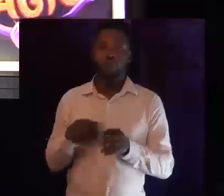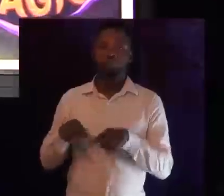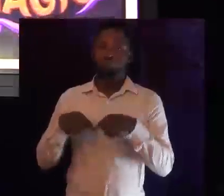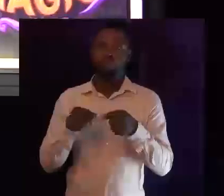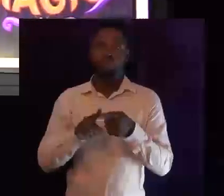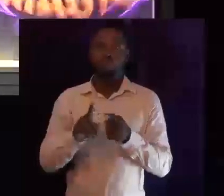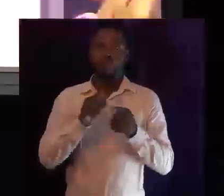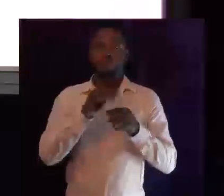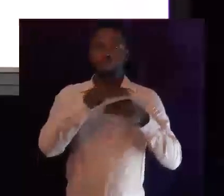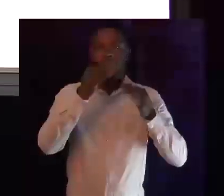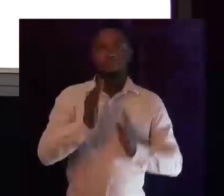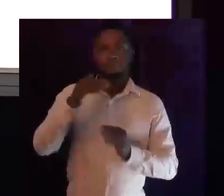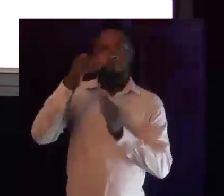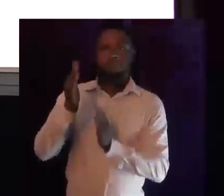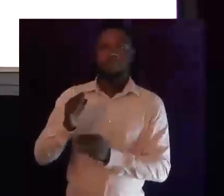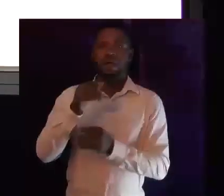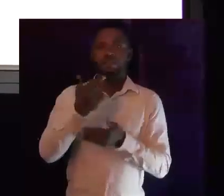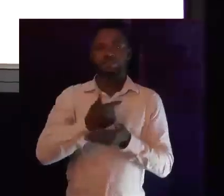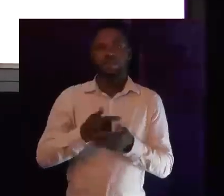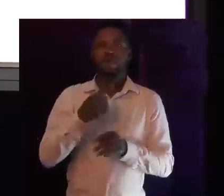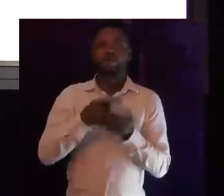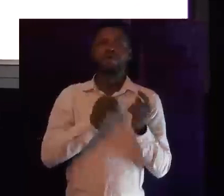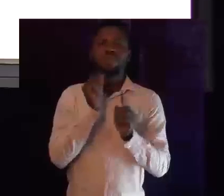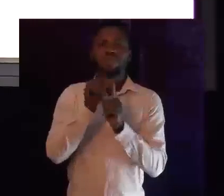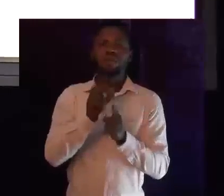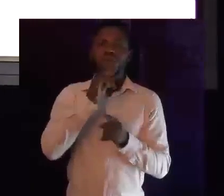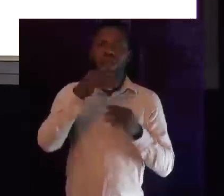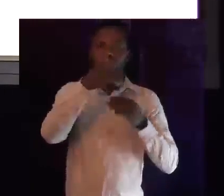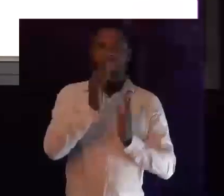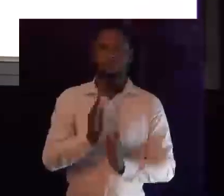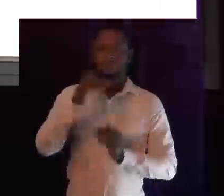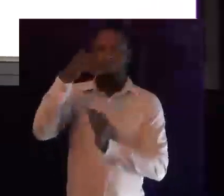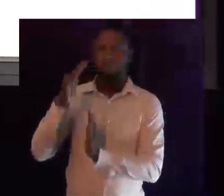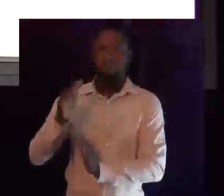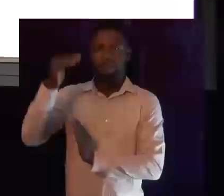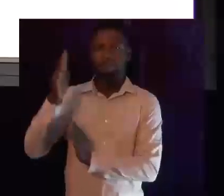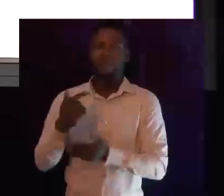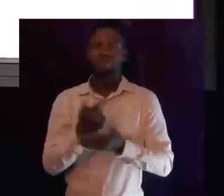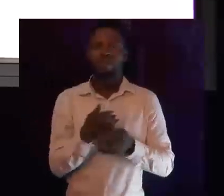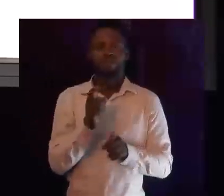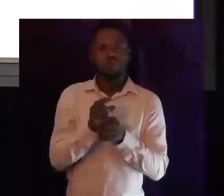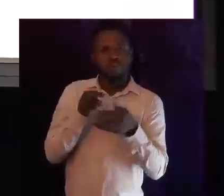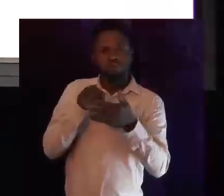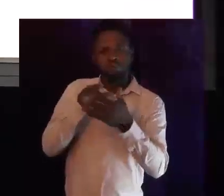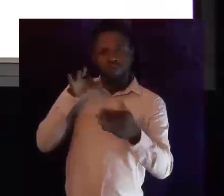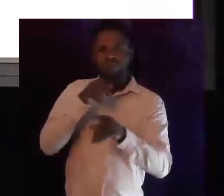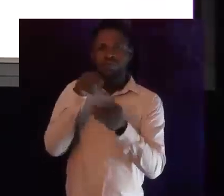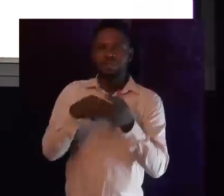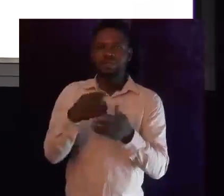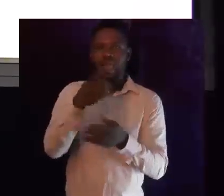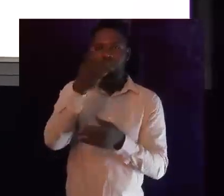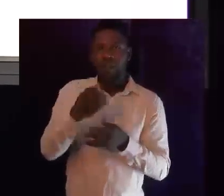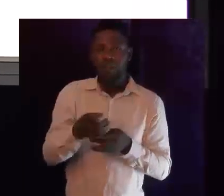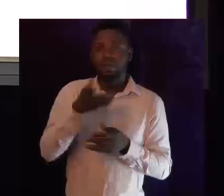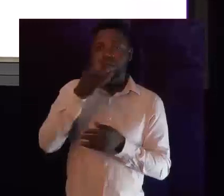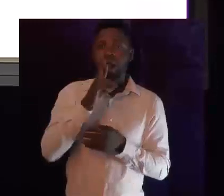So we'll move right into bar graphs. What exactly are bar graphs? I want you to take a moment and study this diagram. You